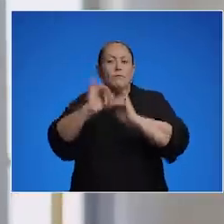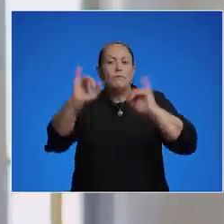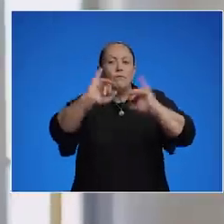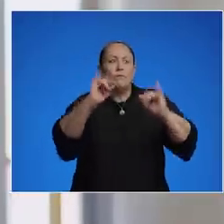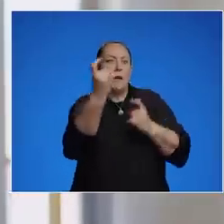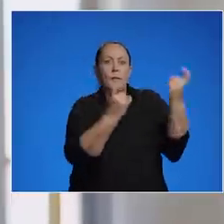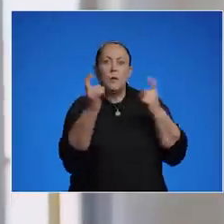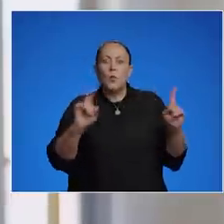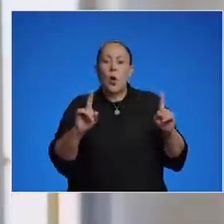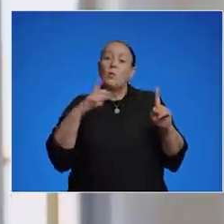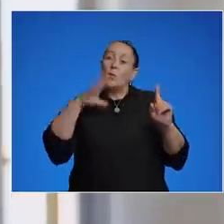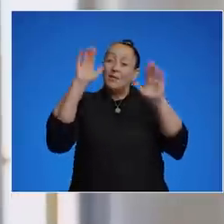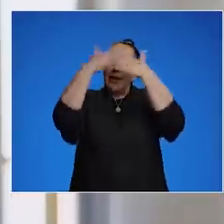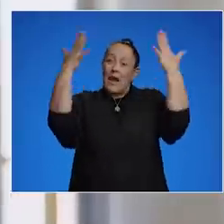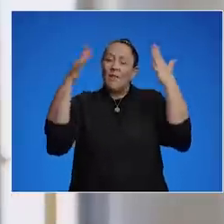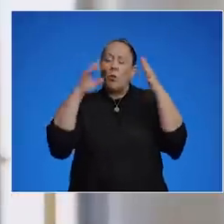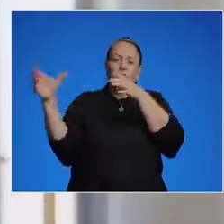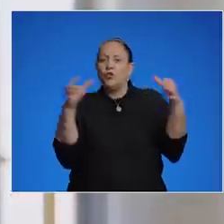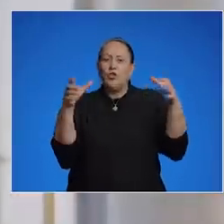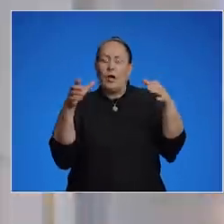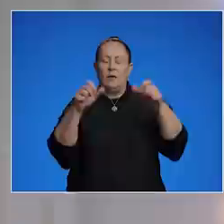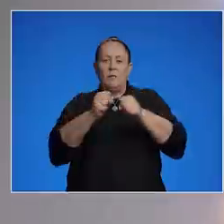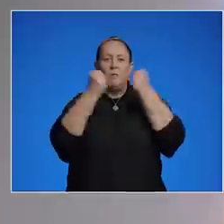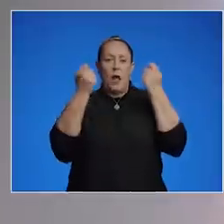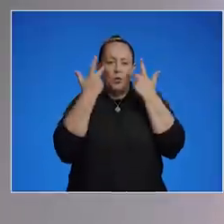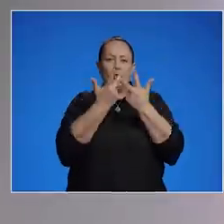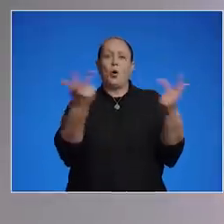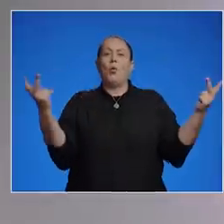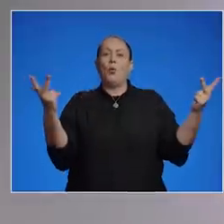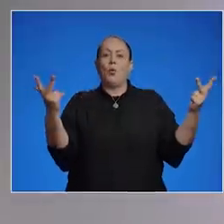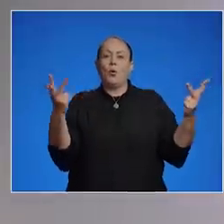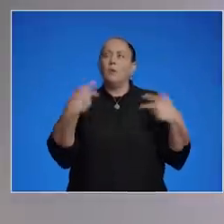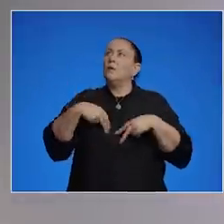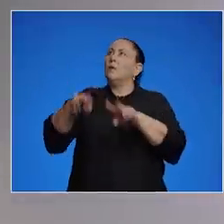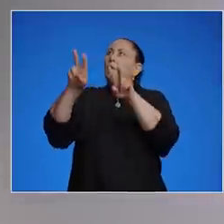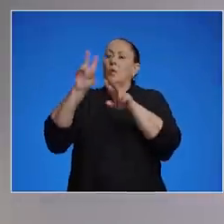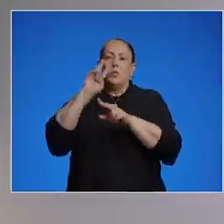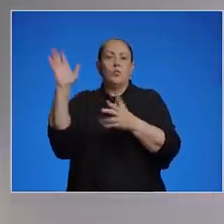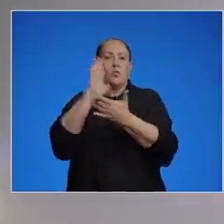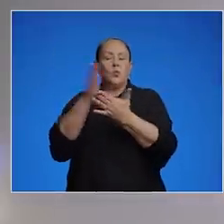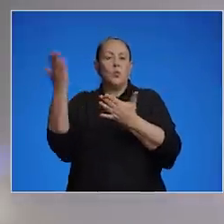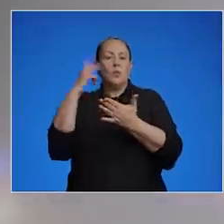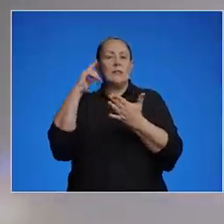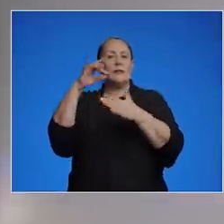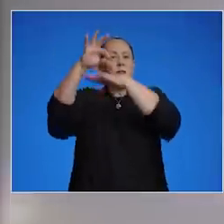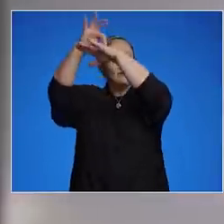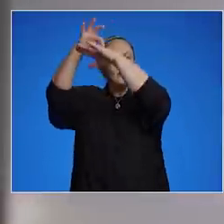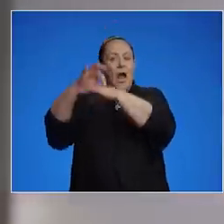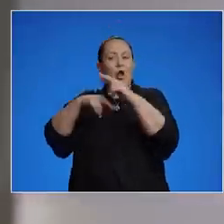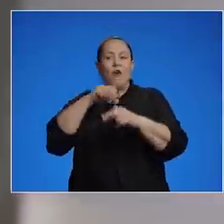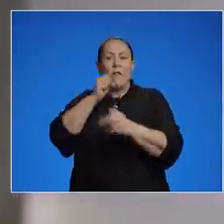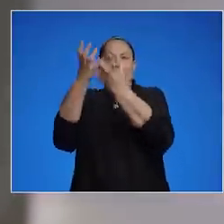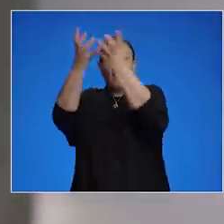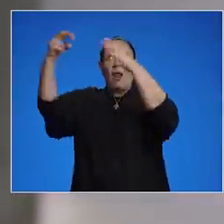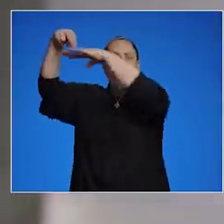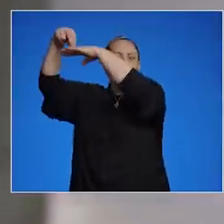For the powers of heaven will be shaken. And then they will see the Son of Man coming in a cloud